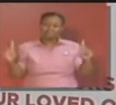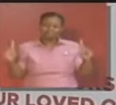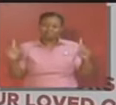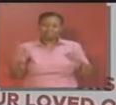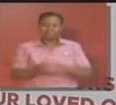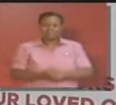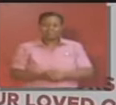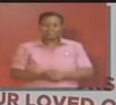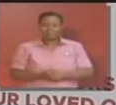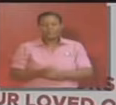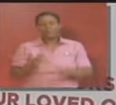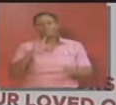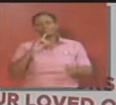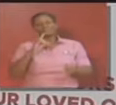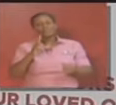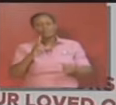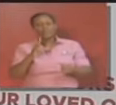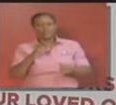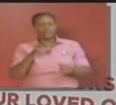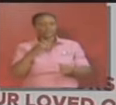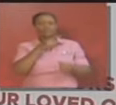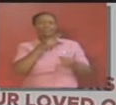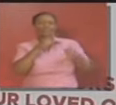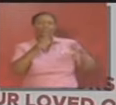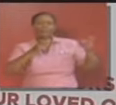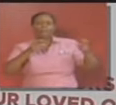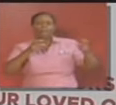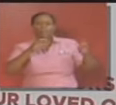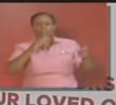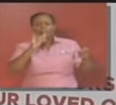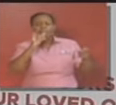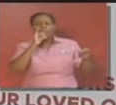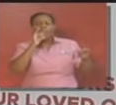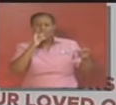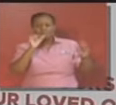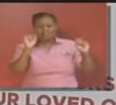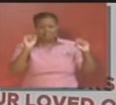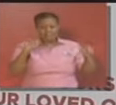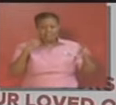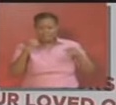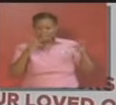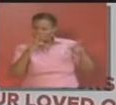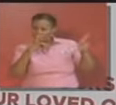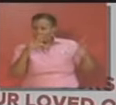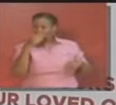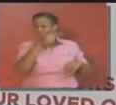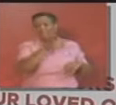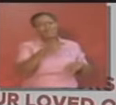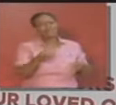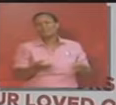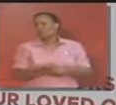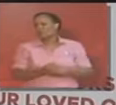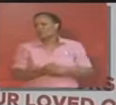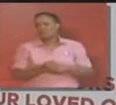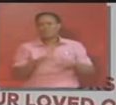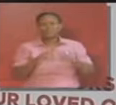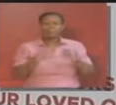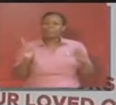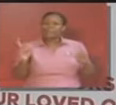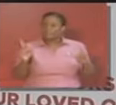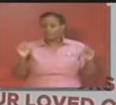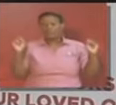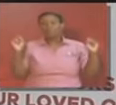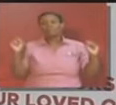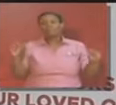gathering immediately outside of the bar or in the precinct of the bar. And of course, it's been very discouraging to my surveillance team who are